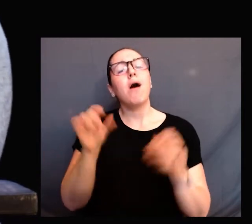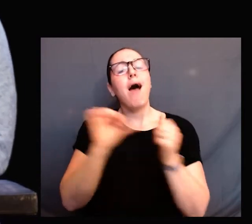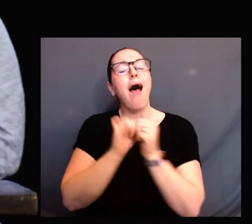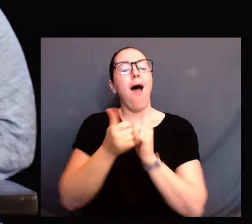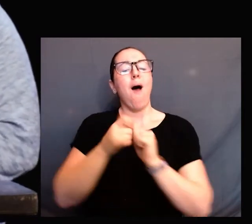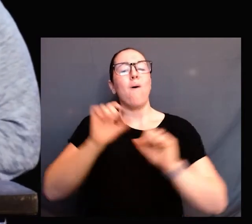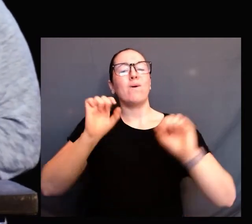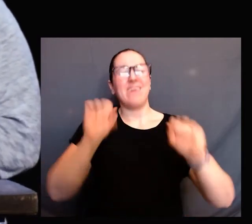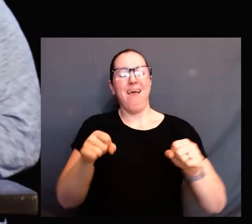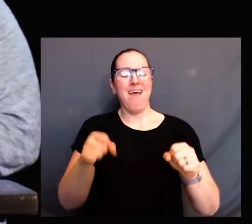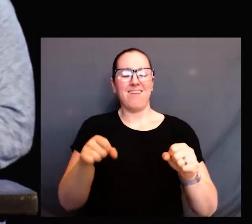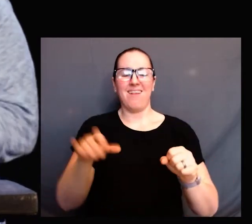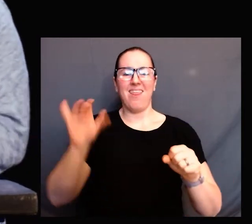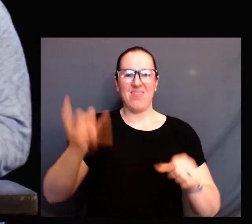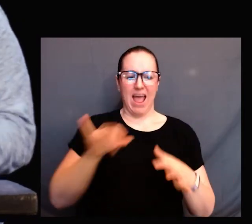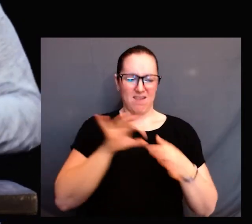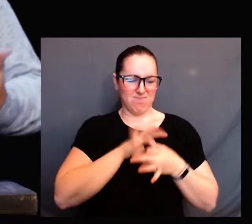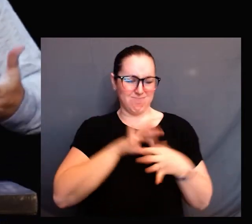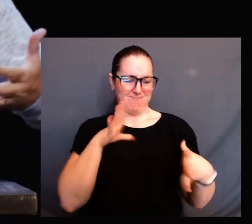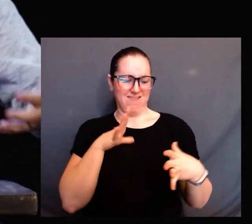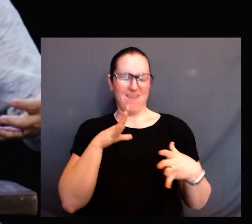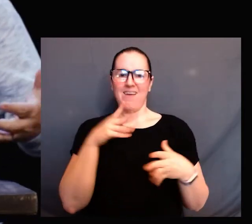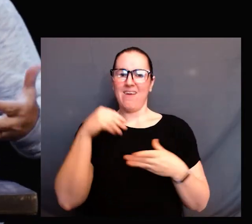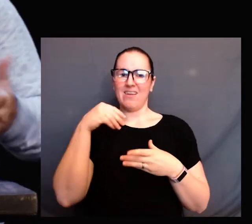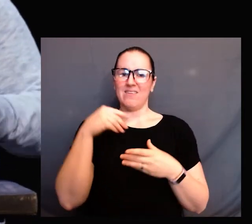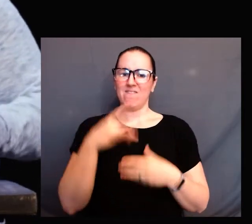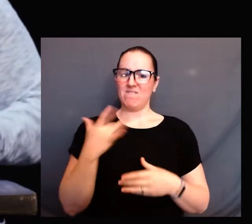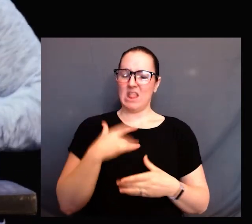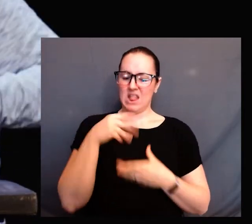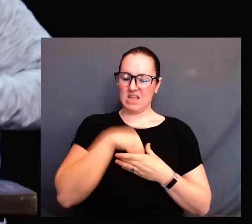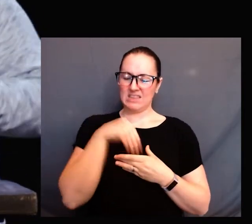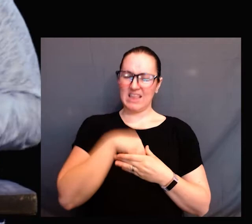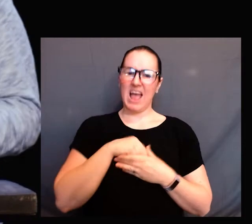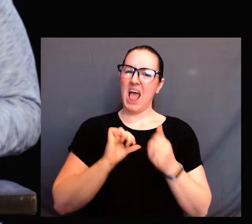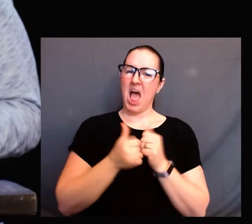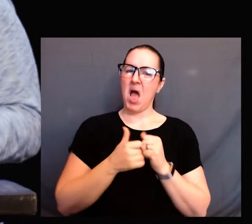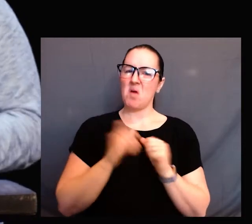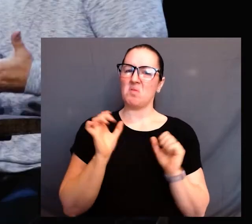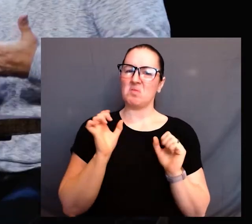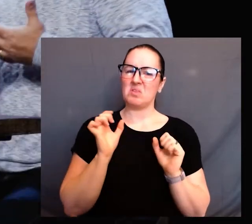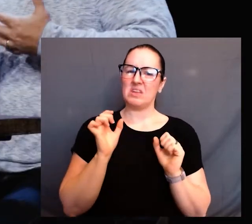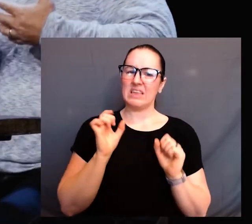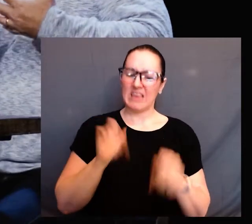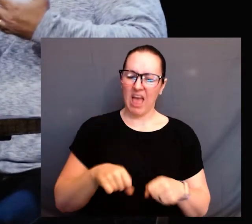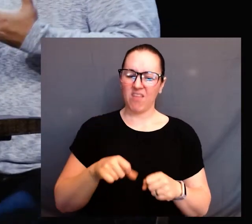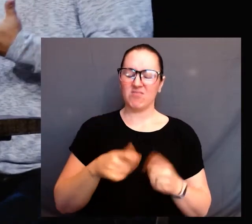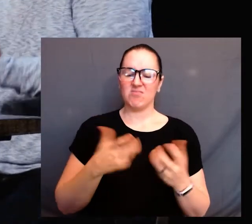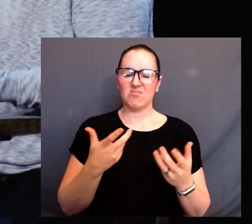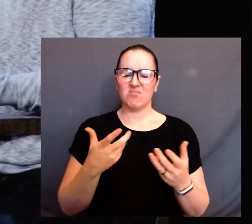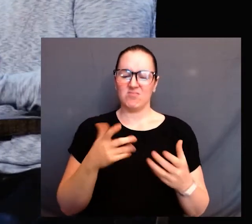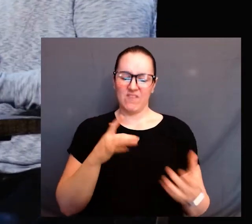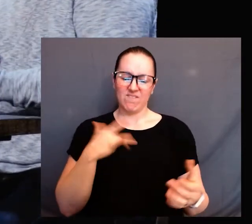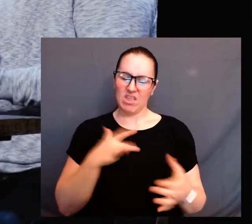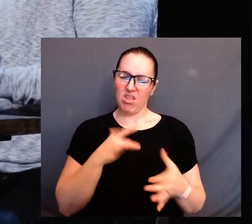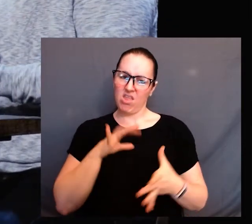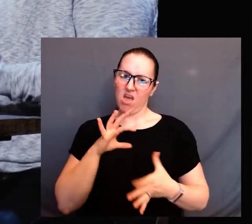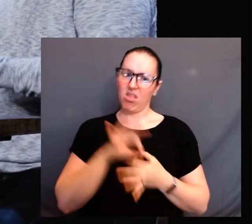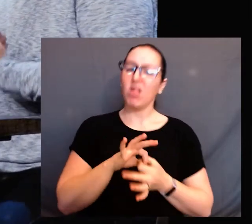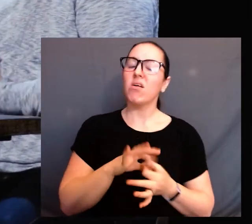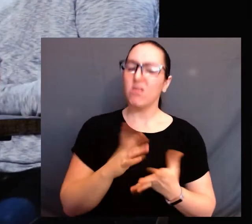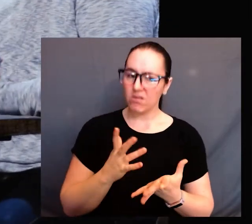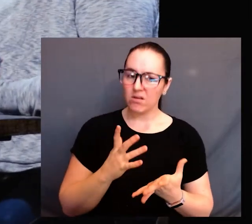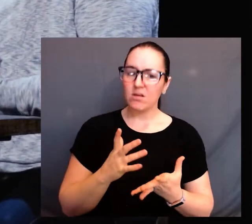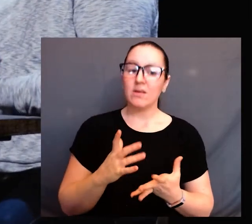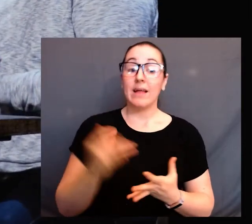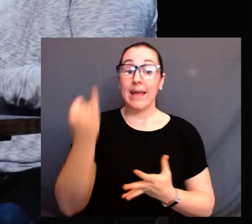this disconnect and ultimately avoid the crash? Because I am convinced that the more out of control